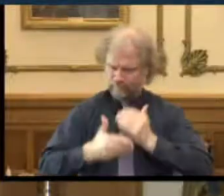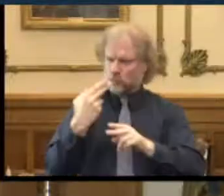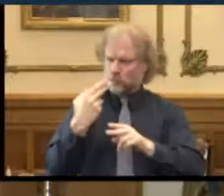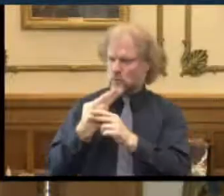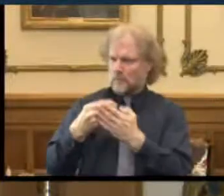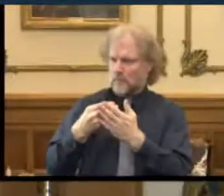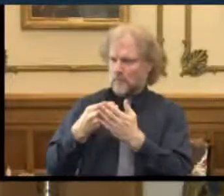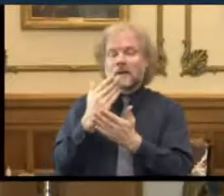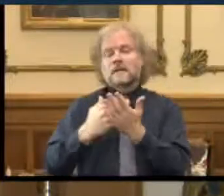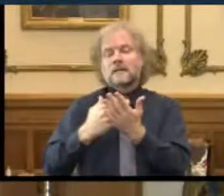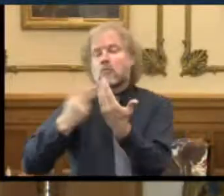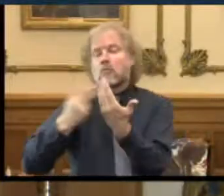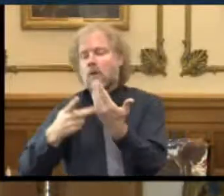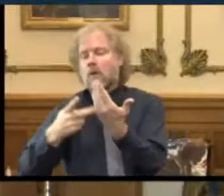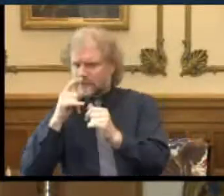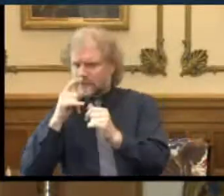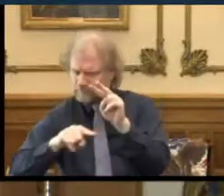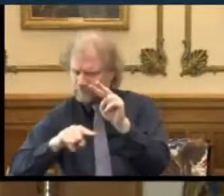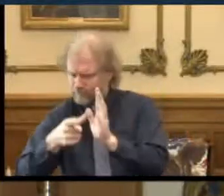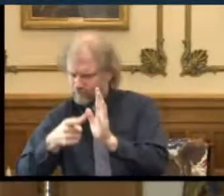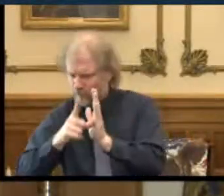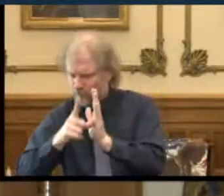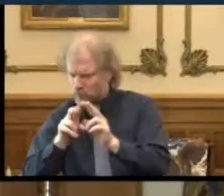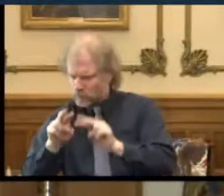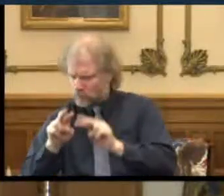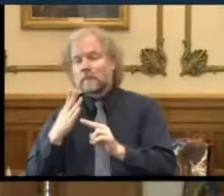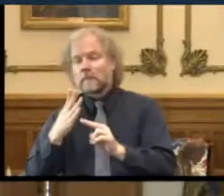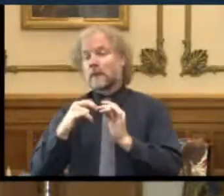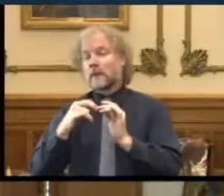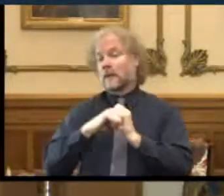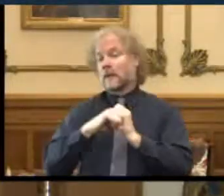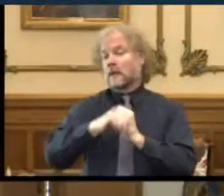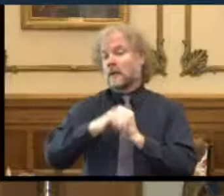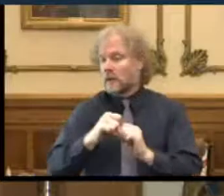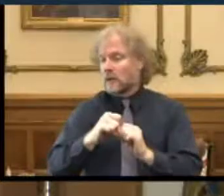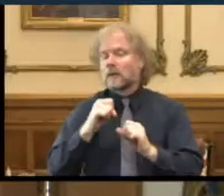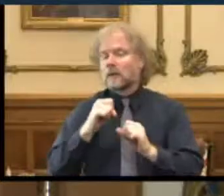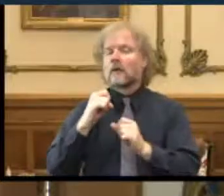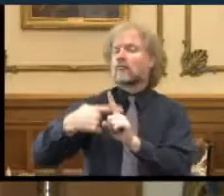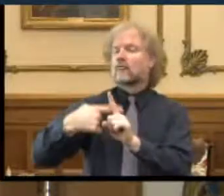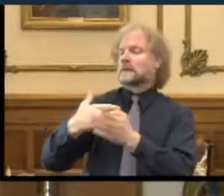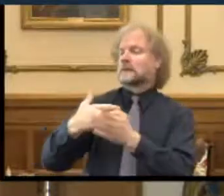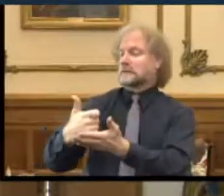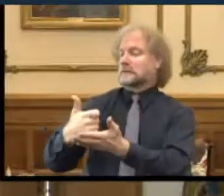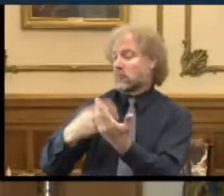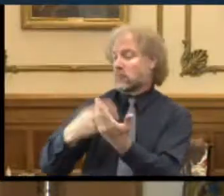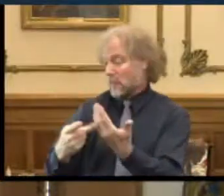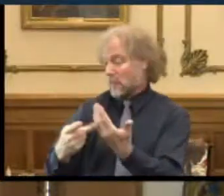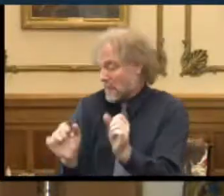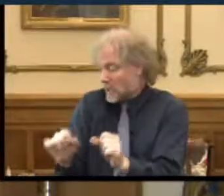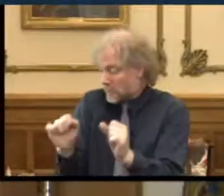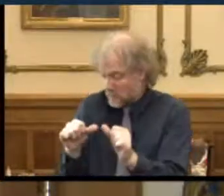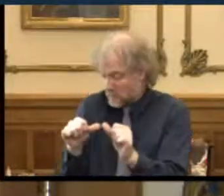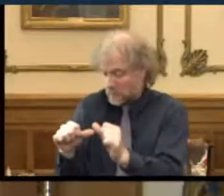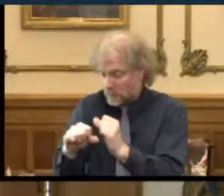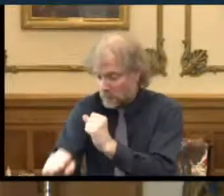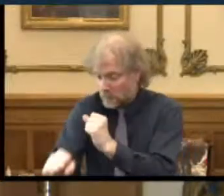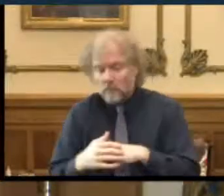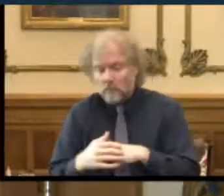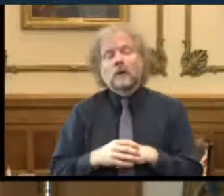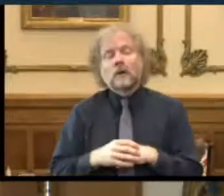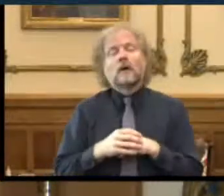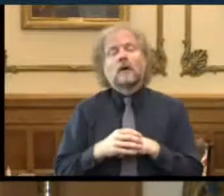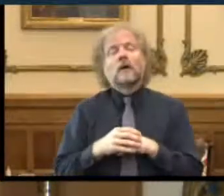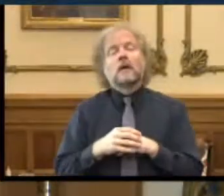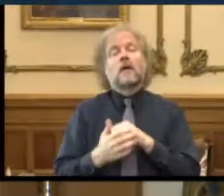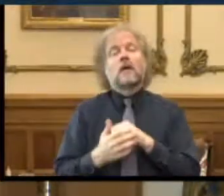that are under review. There may be a continuation or working with the rent assistance program as an example. And I think the most important